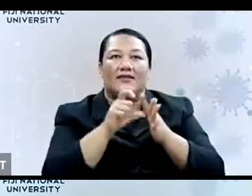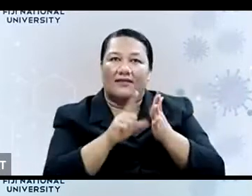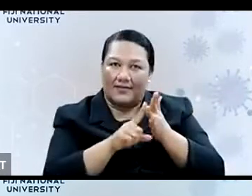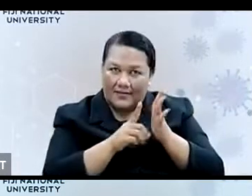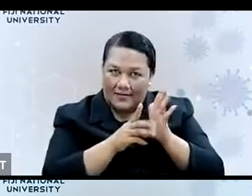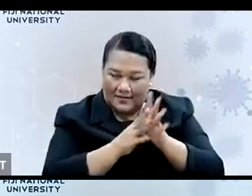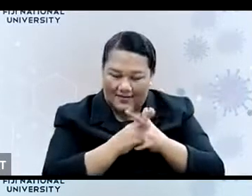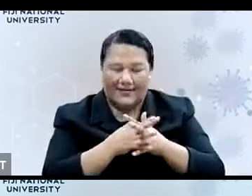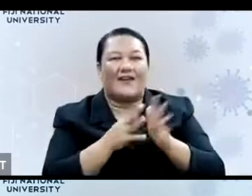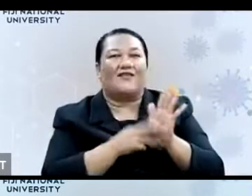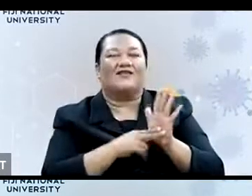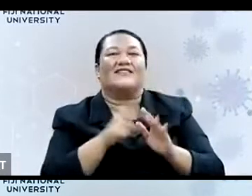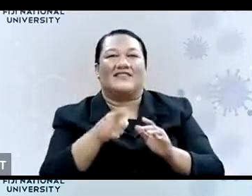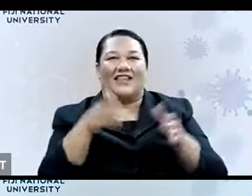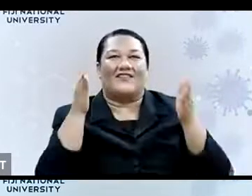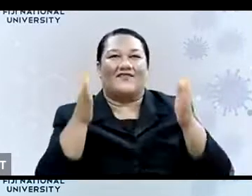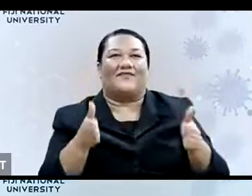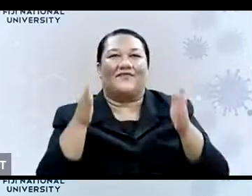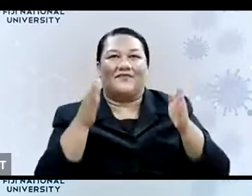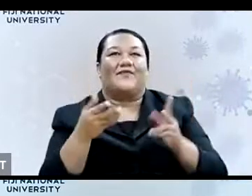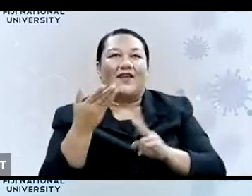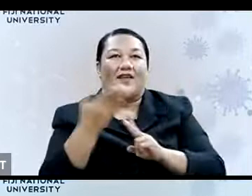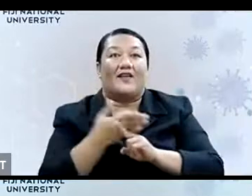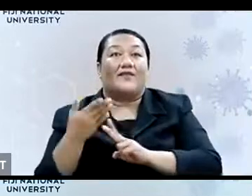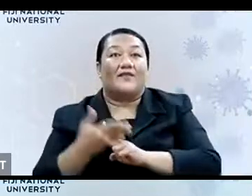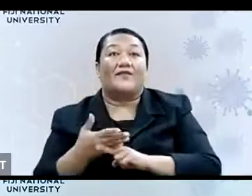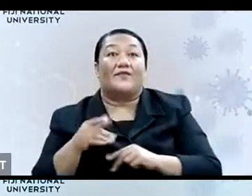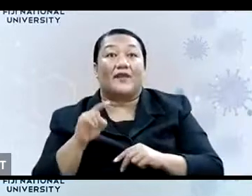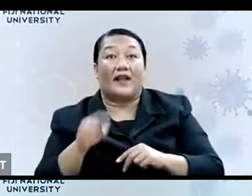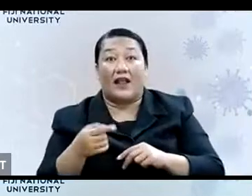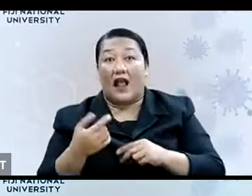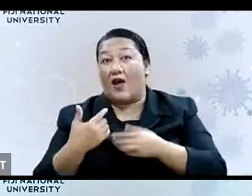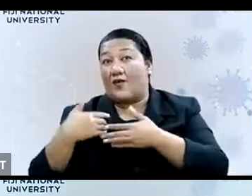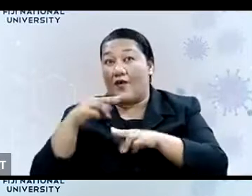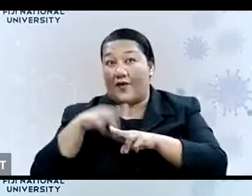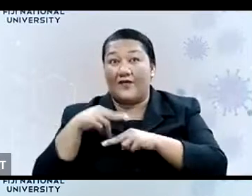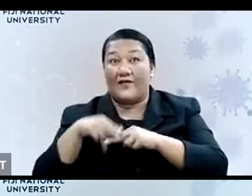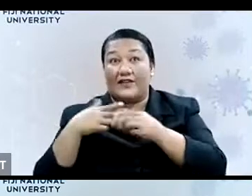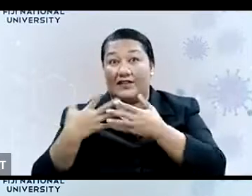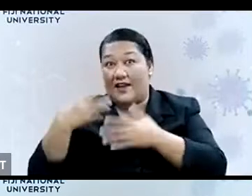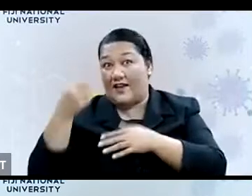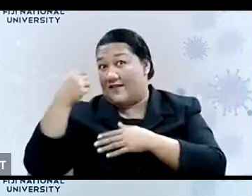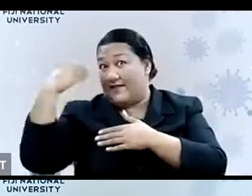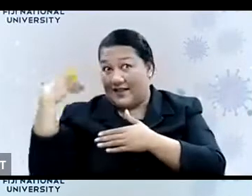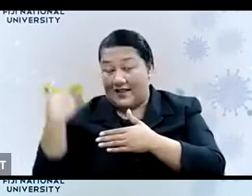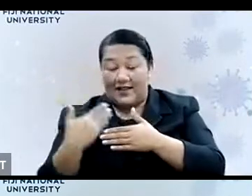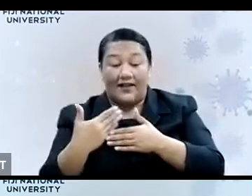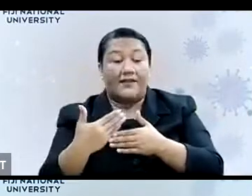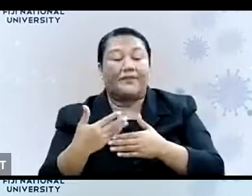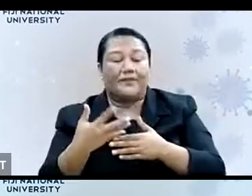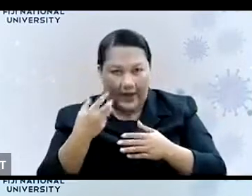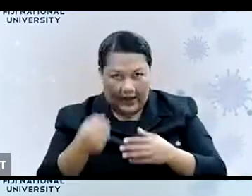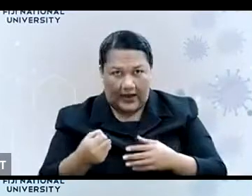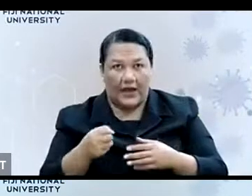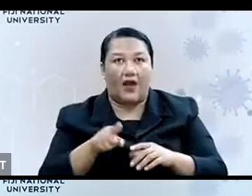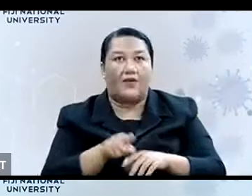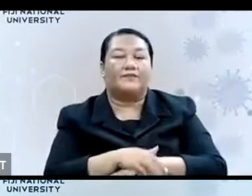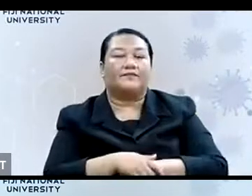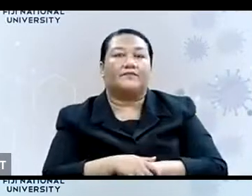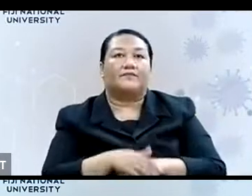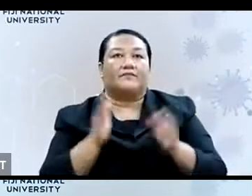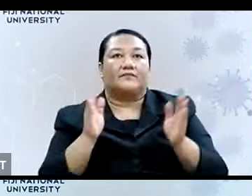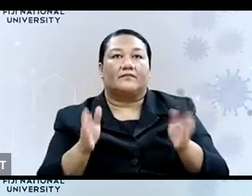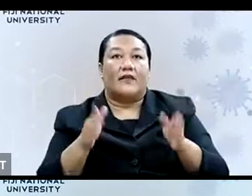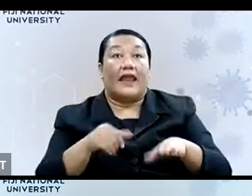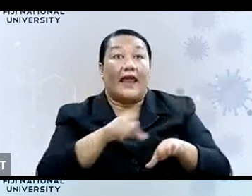went an entire year without cases in the community. We were only getting cases through a border quarantine facility. Then in April, of course, we know that we